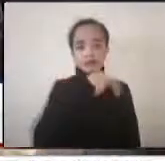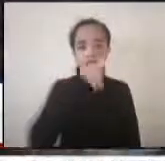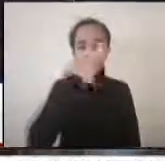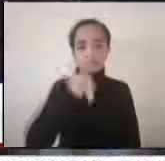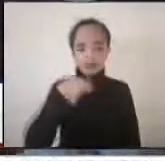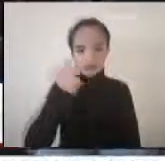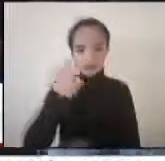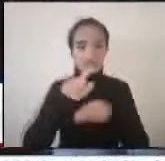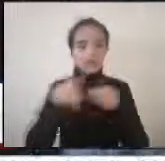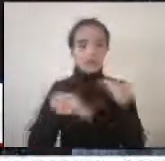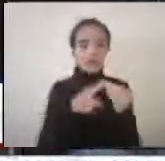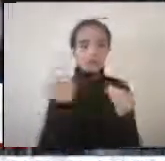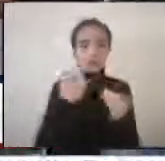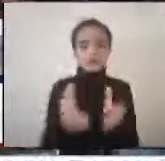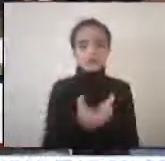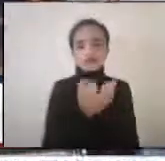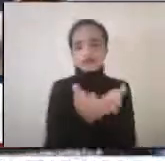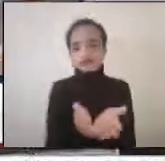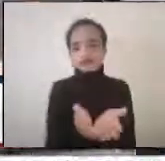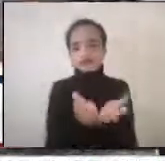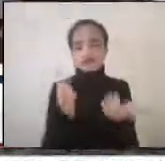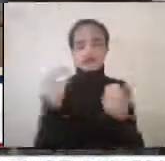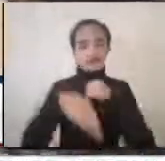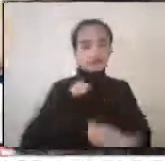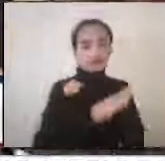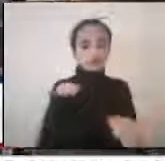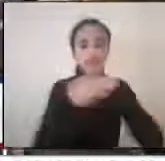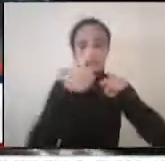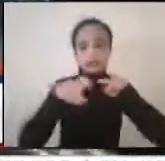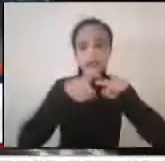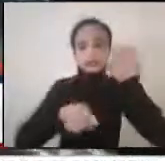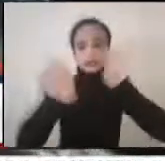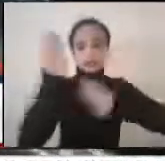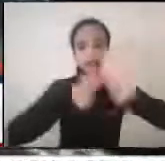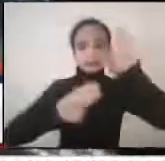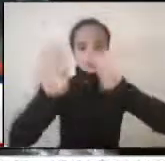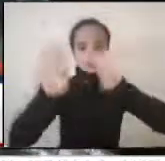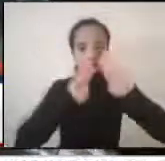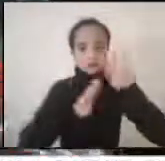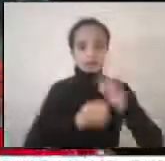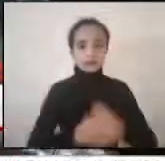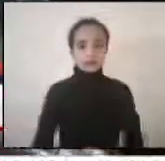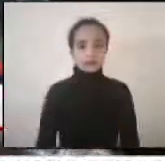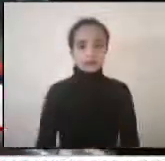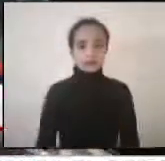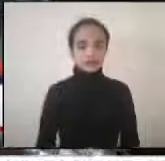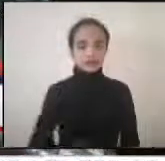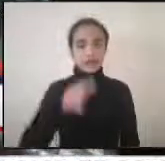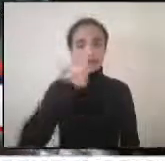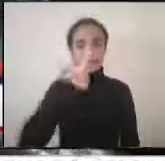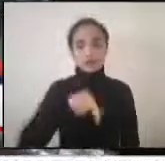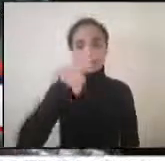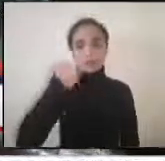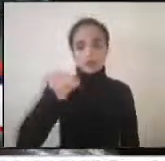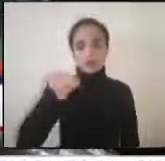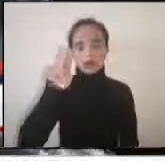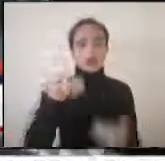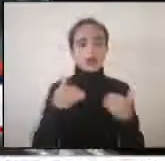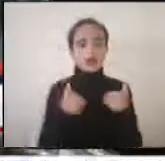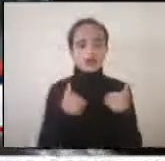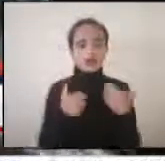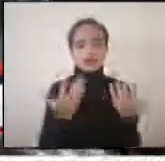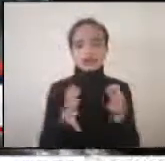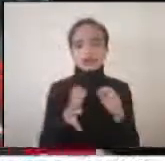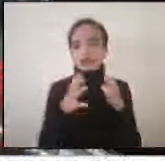issues. Inimbitahan nilang dumalo rito si President-elect Bongbong Marcos. Norway has big investments in the Philippines